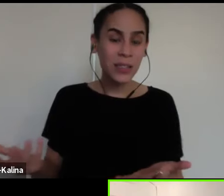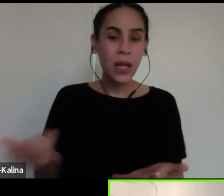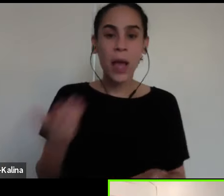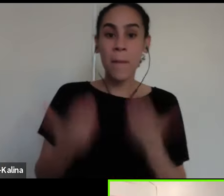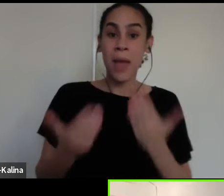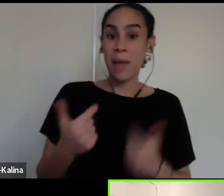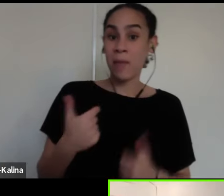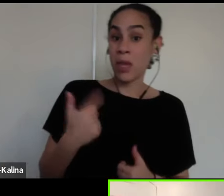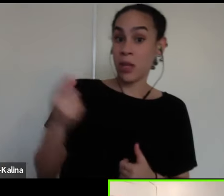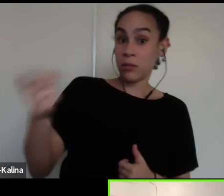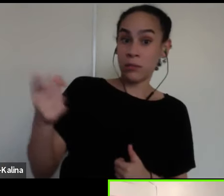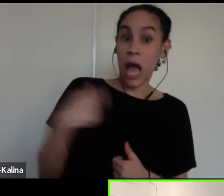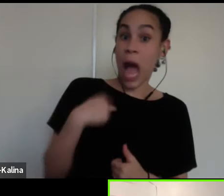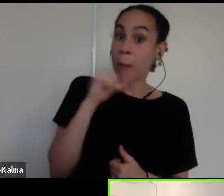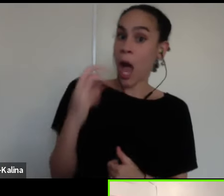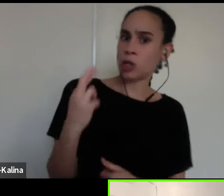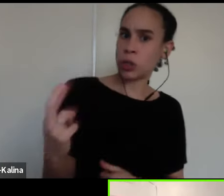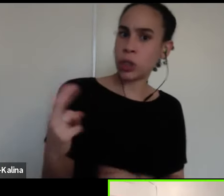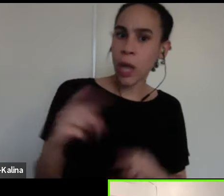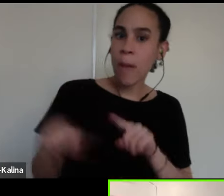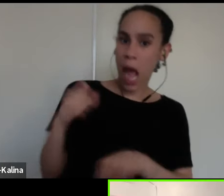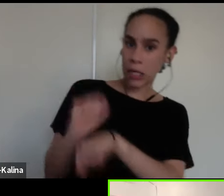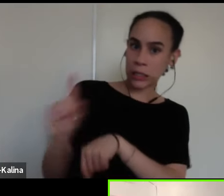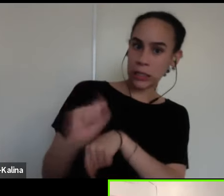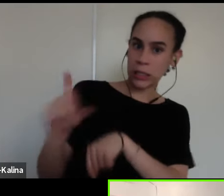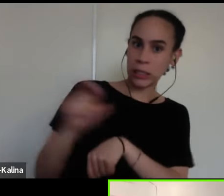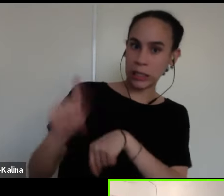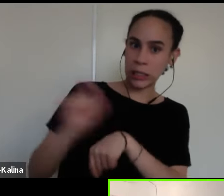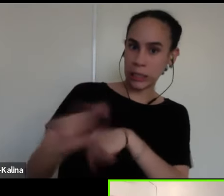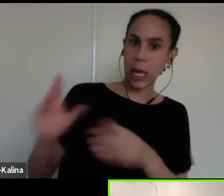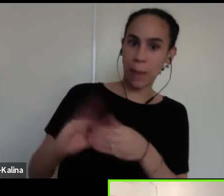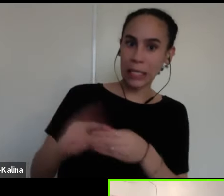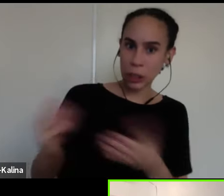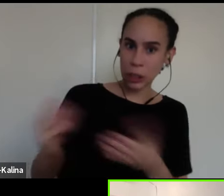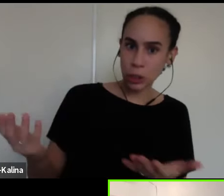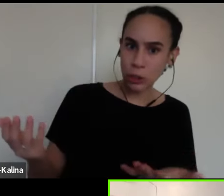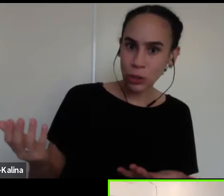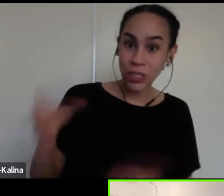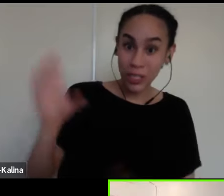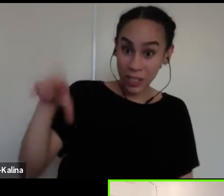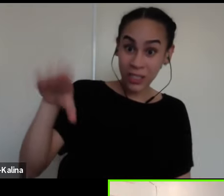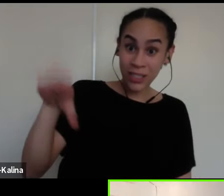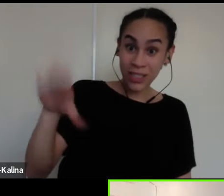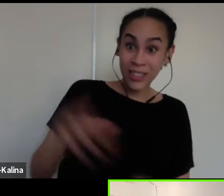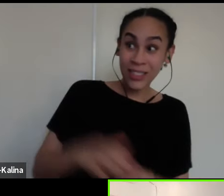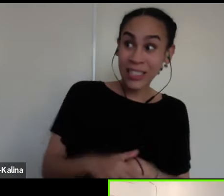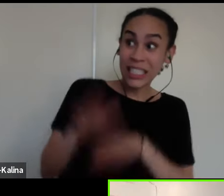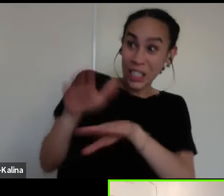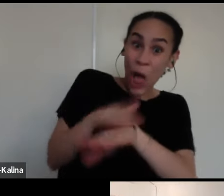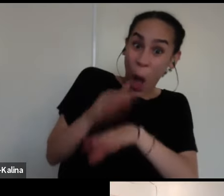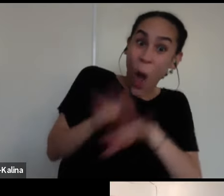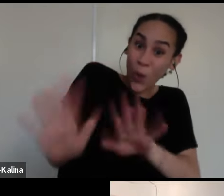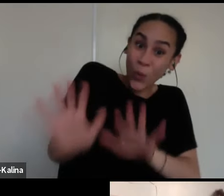with, but like, I'm sending messages like, awesome. Y'all are gonna have to slow down.